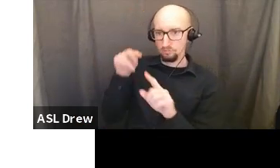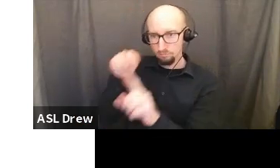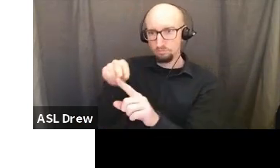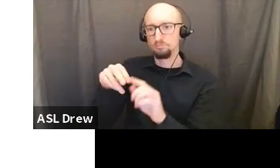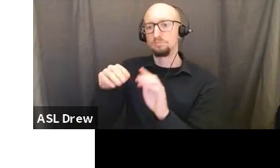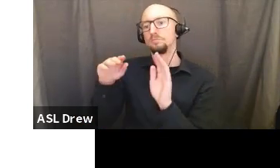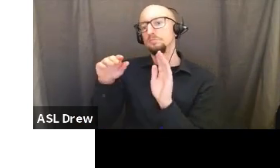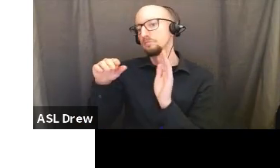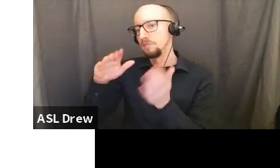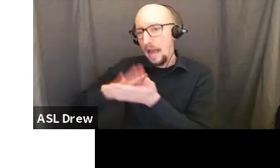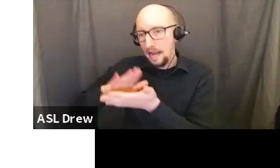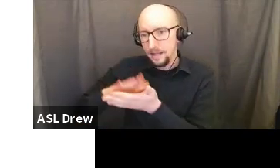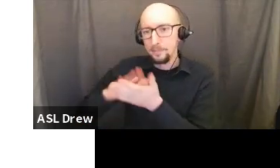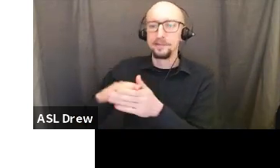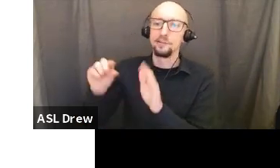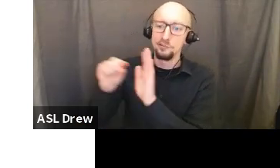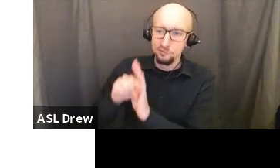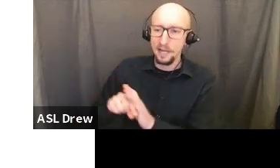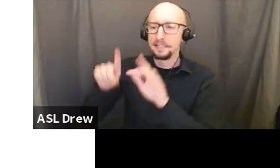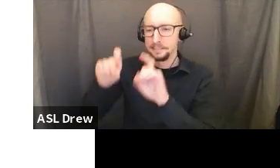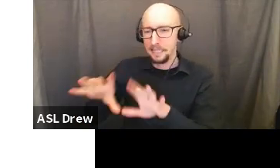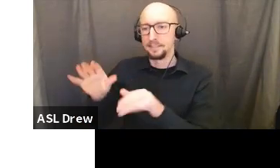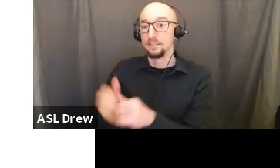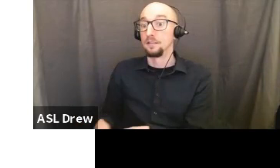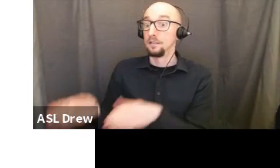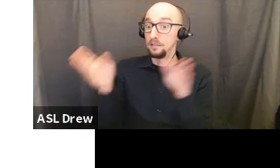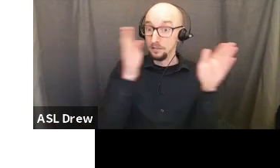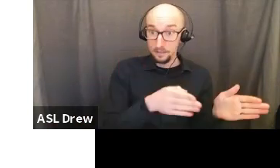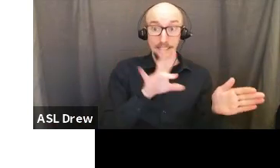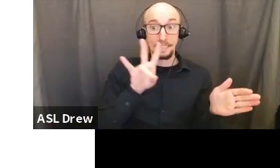then 70% of students are admitted